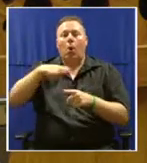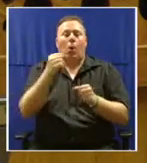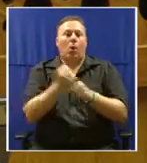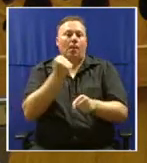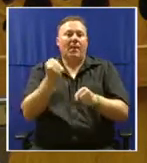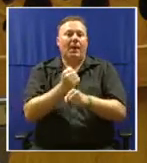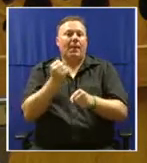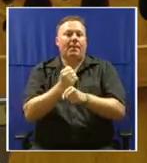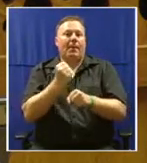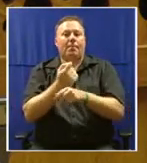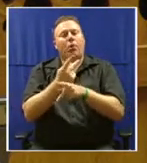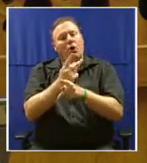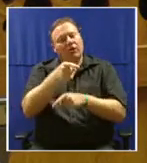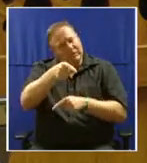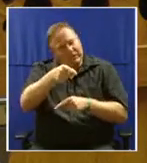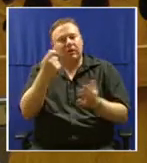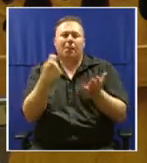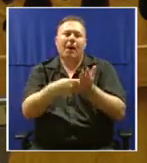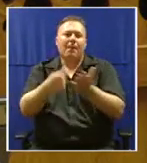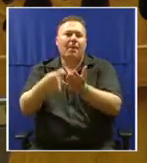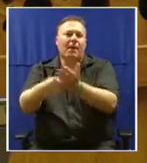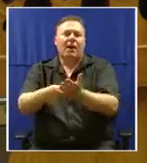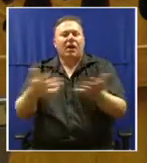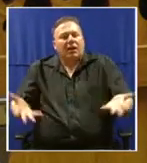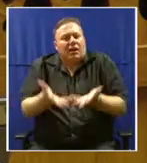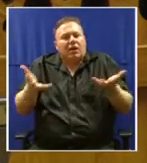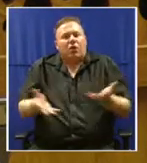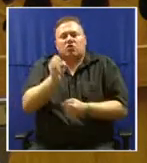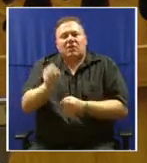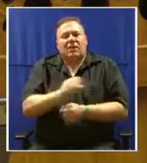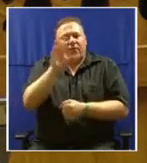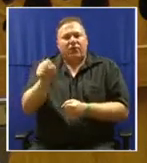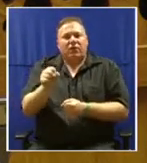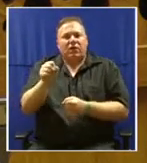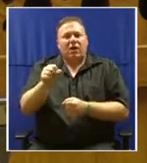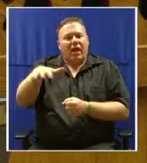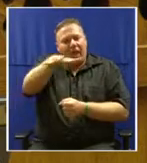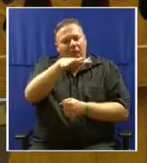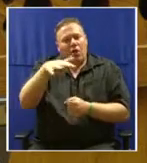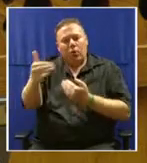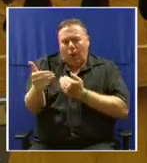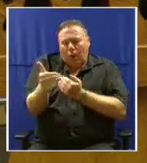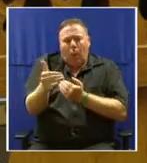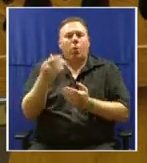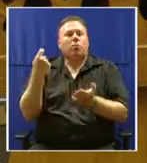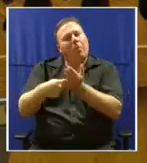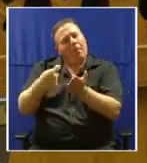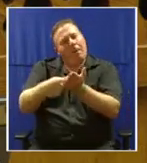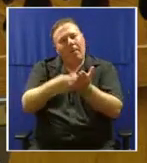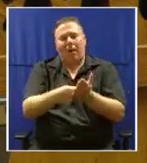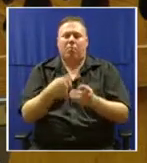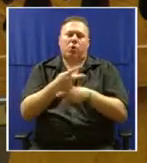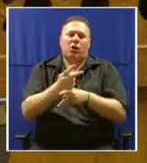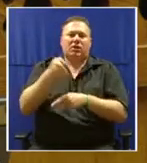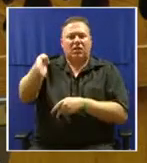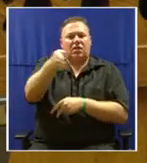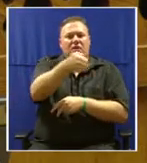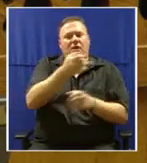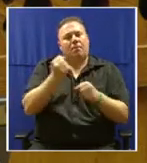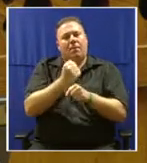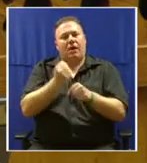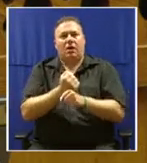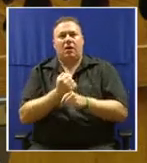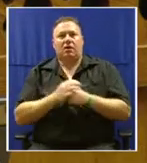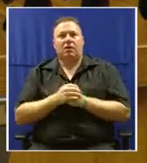we encourage South Africans to buy local, to ensure that even what you wear, like the